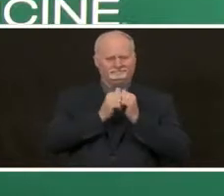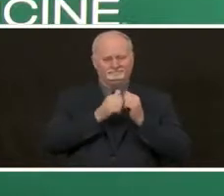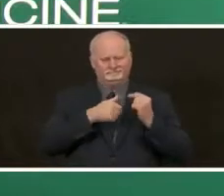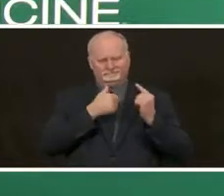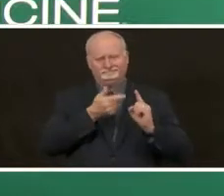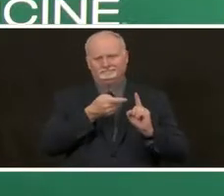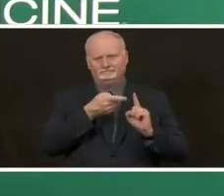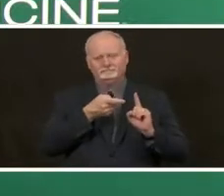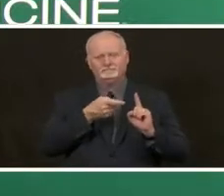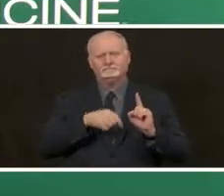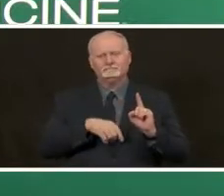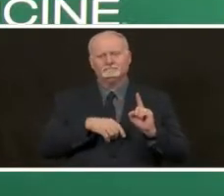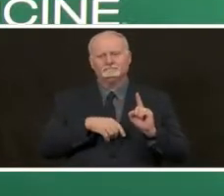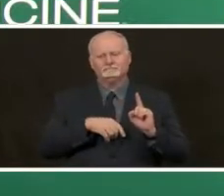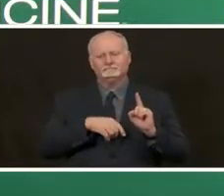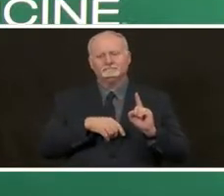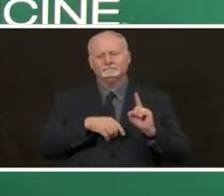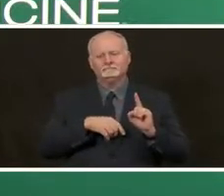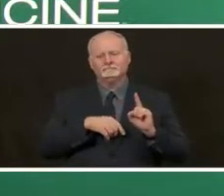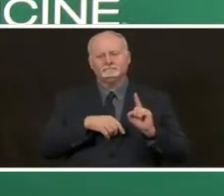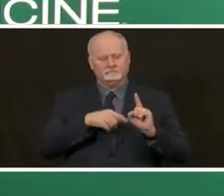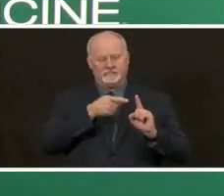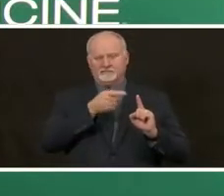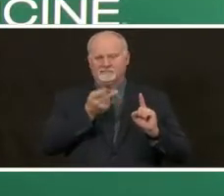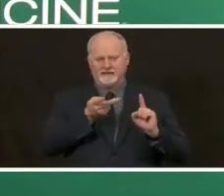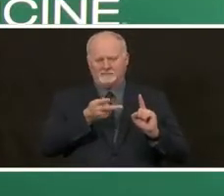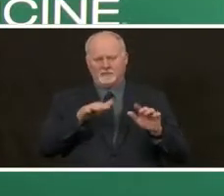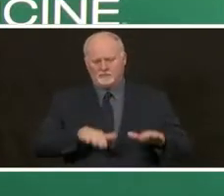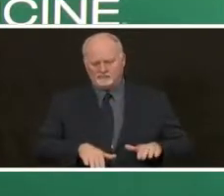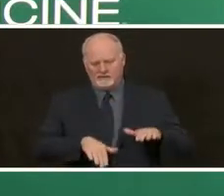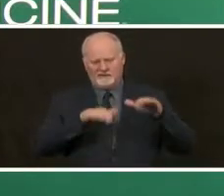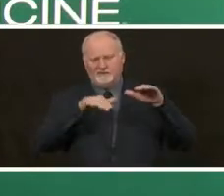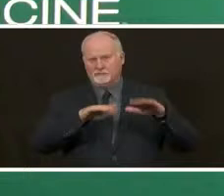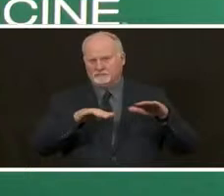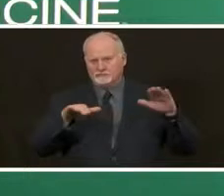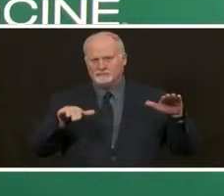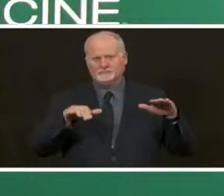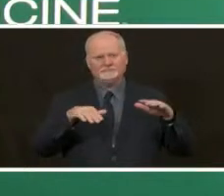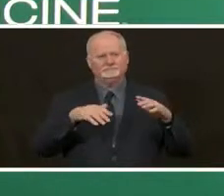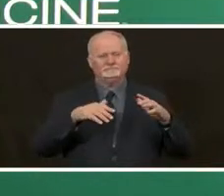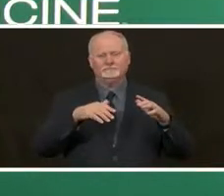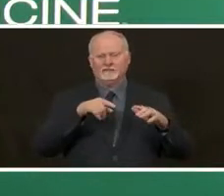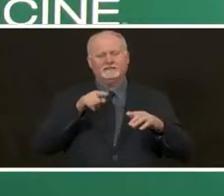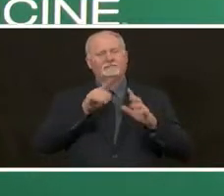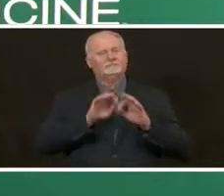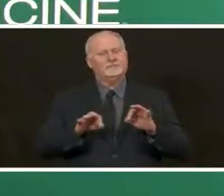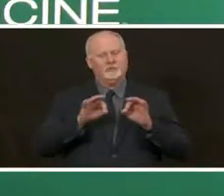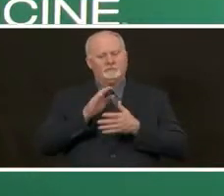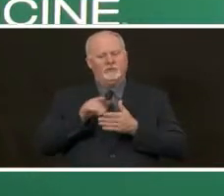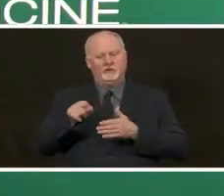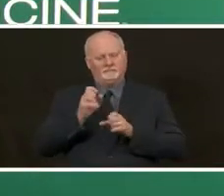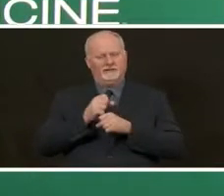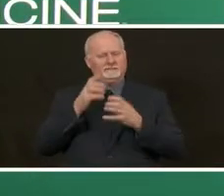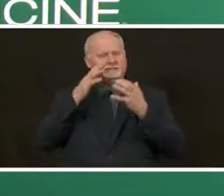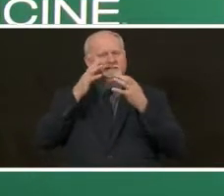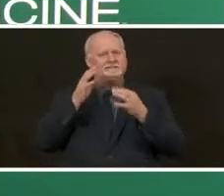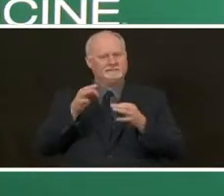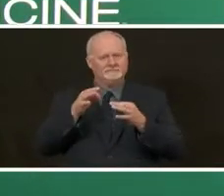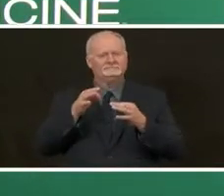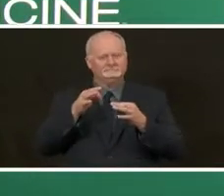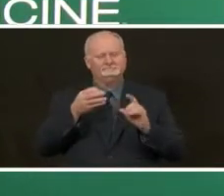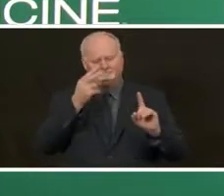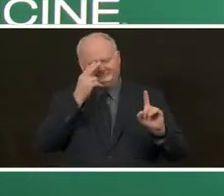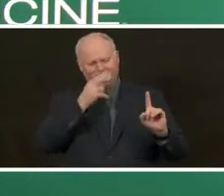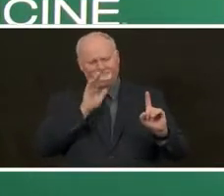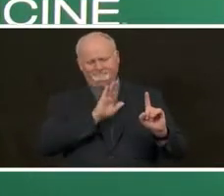it, rearing their children, and importantly, being a critical component of making this decision and helping